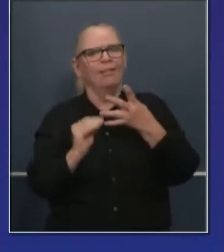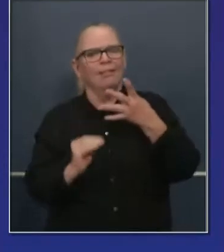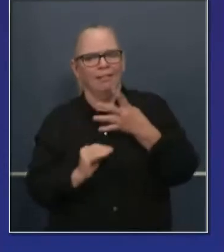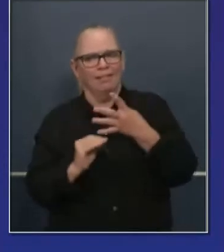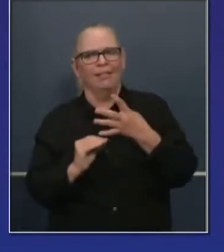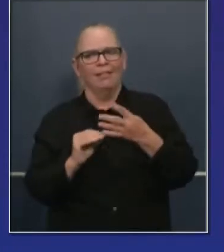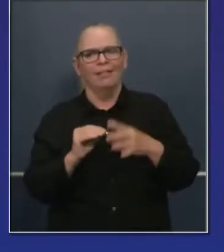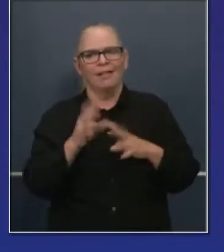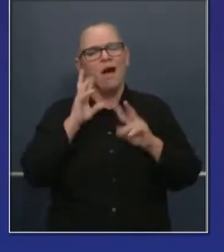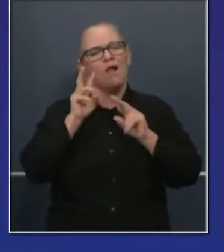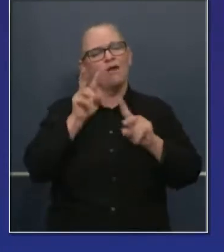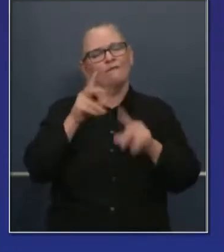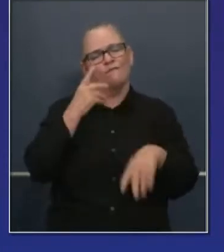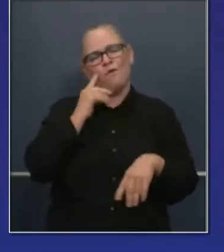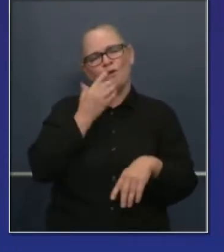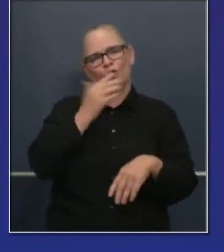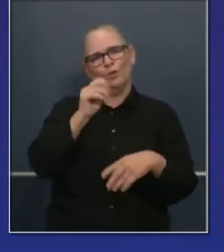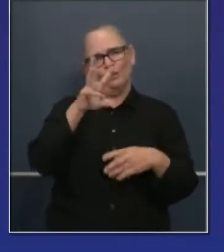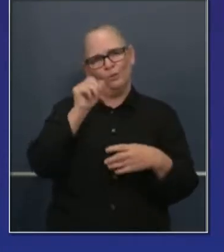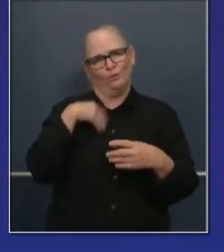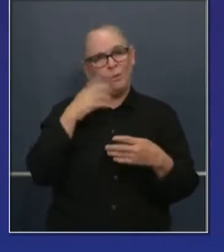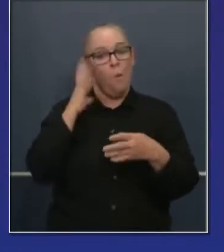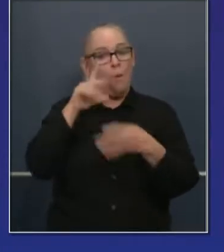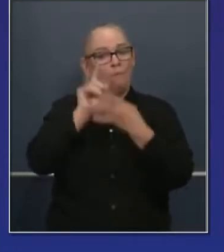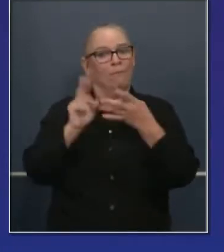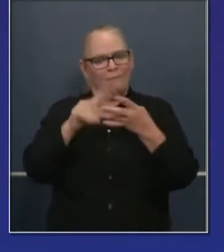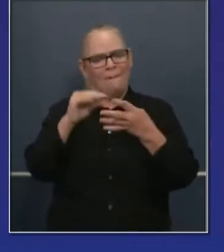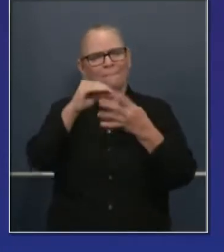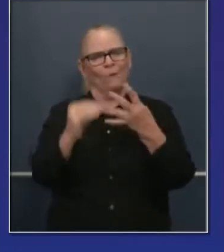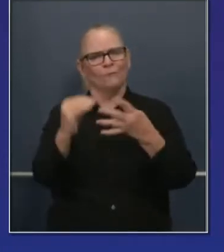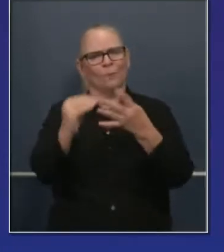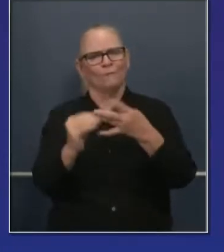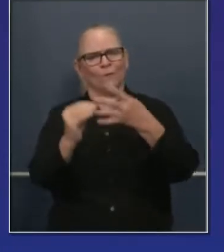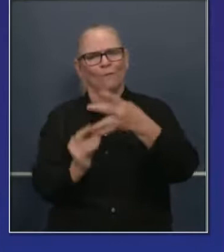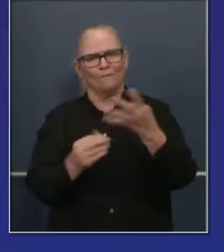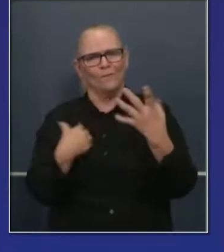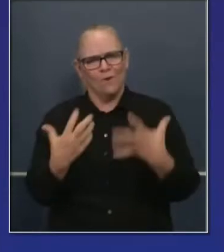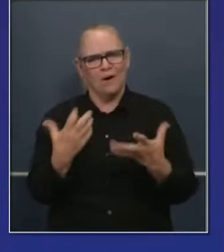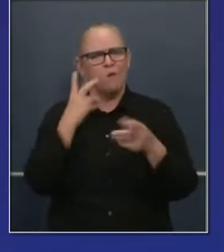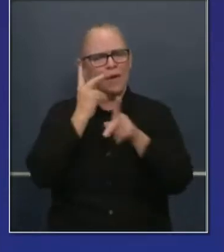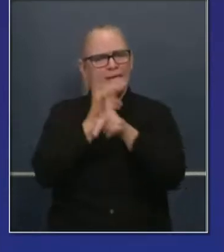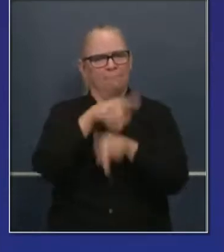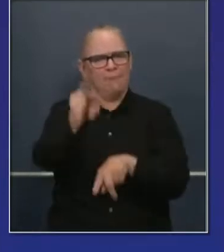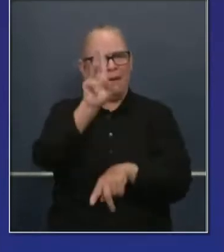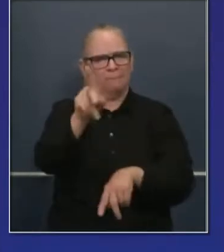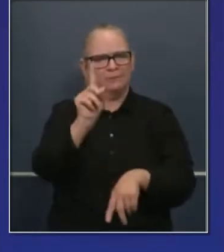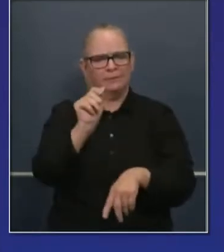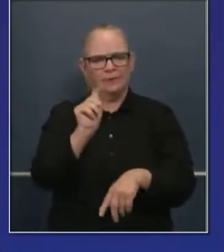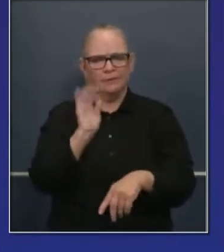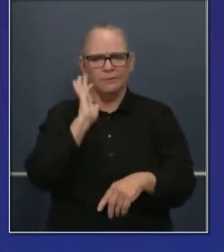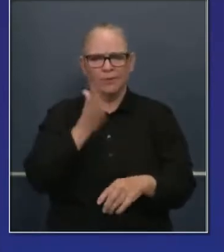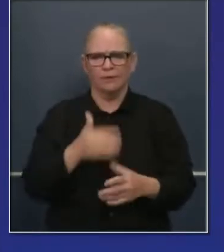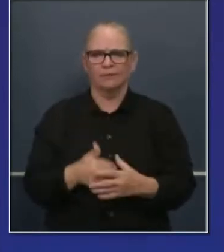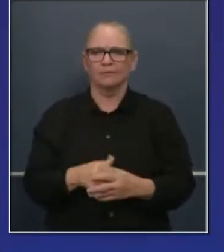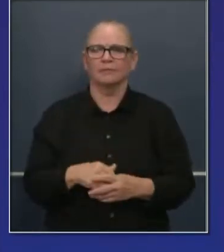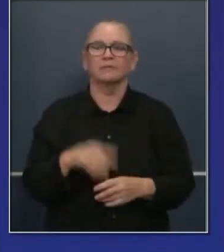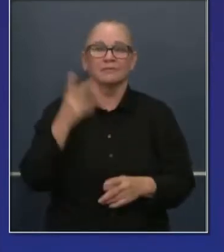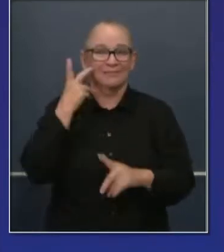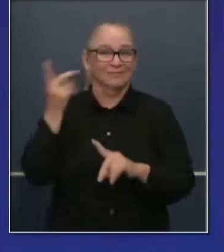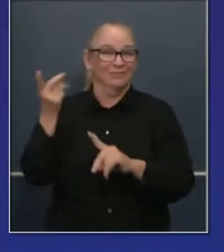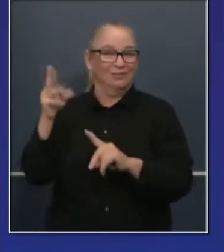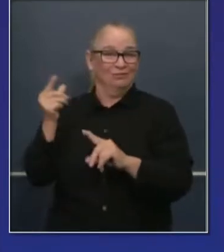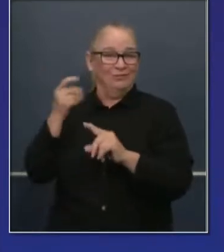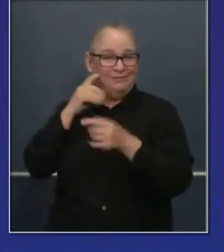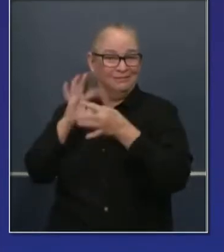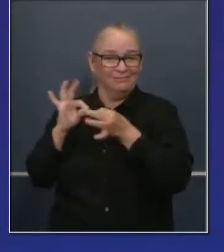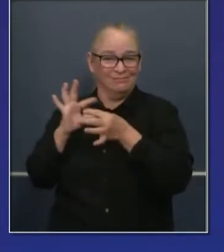status database and providing you even more clarity on where we believe we're going. But as Dr. Galley said, it is